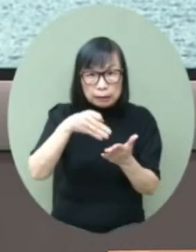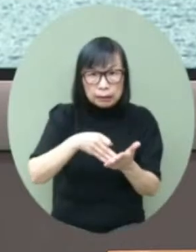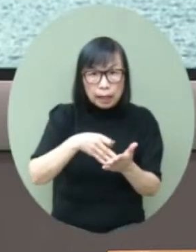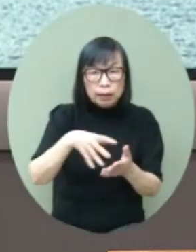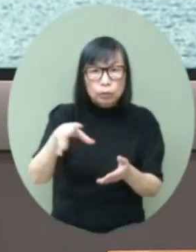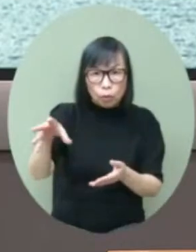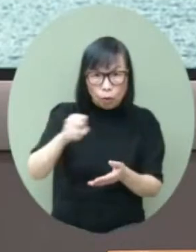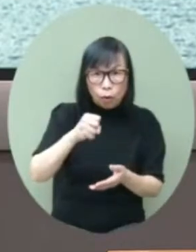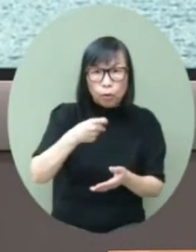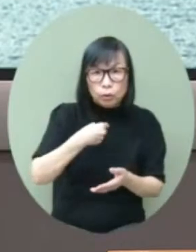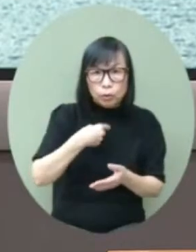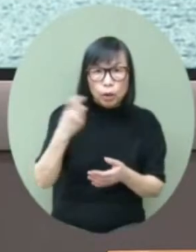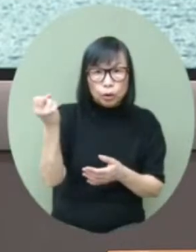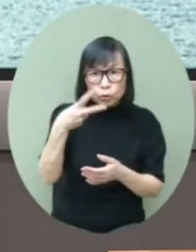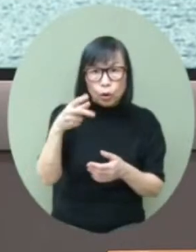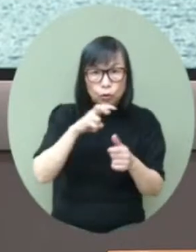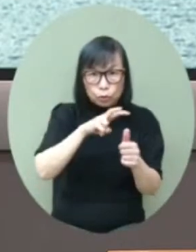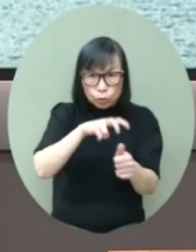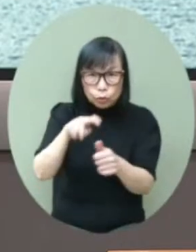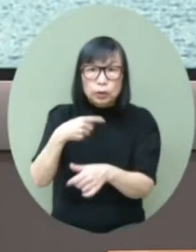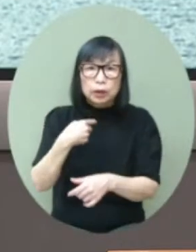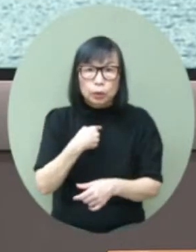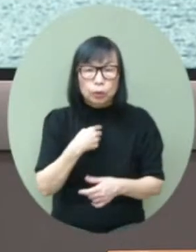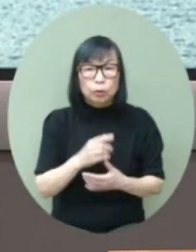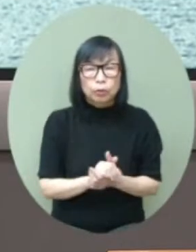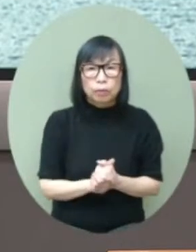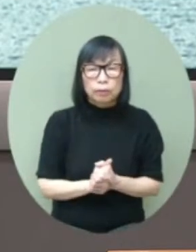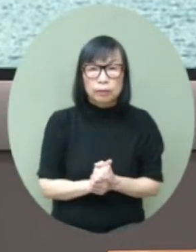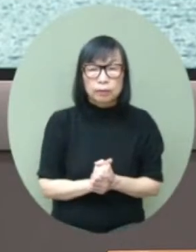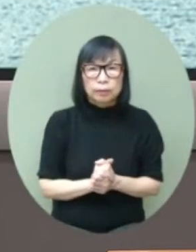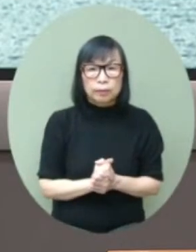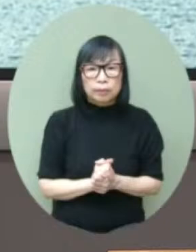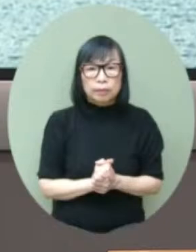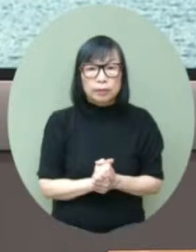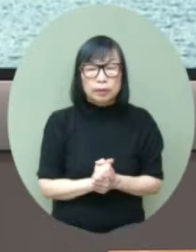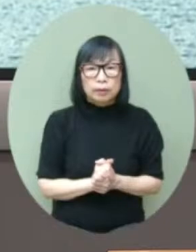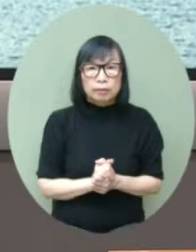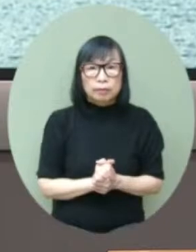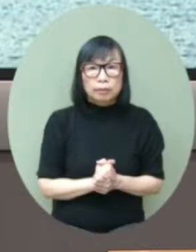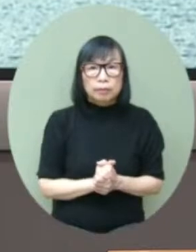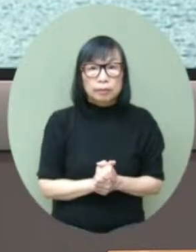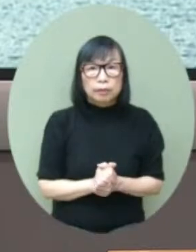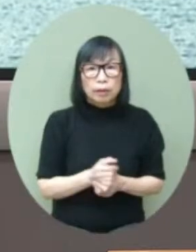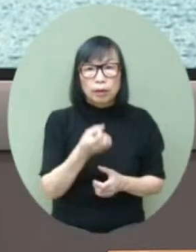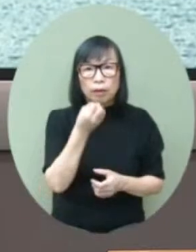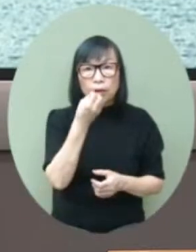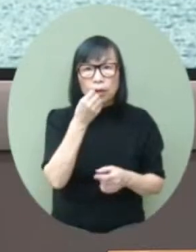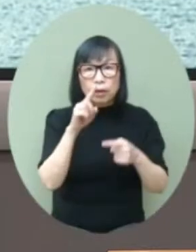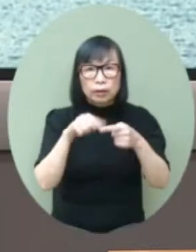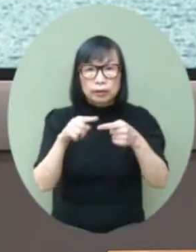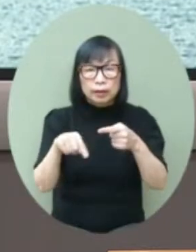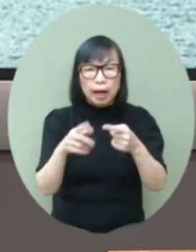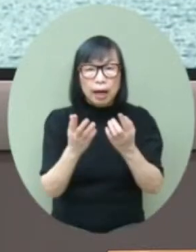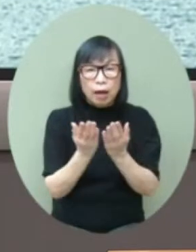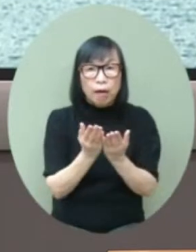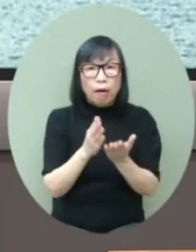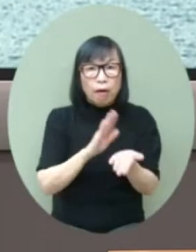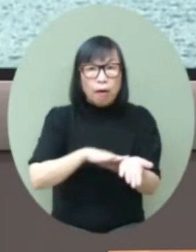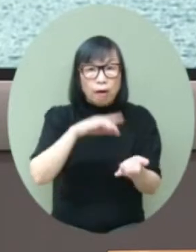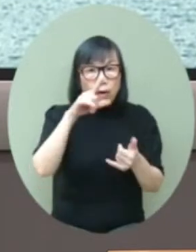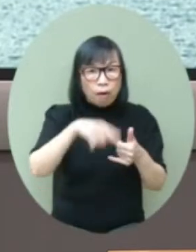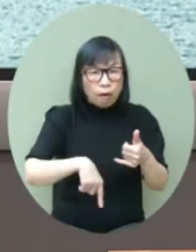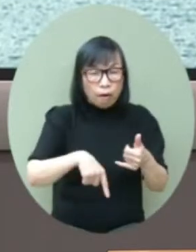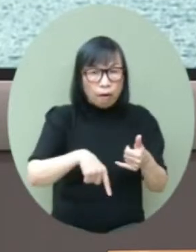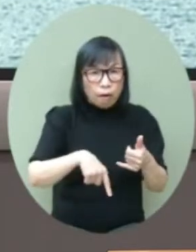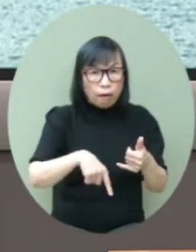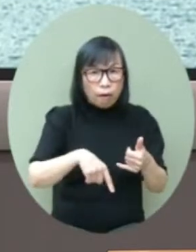be, we need to ask them for a further, attendance list or name list. As for the Hong Kong